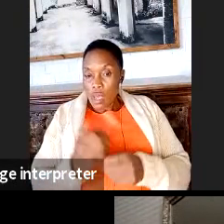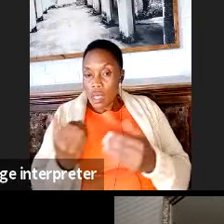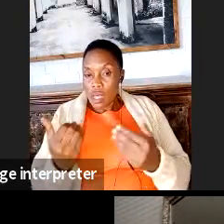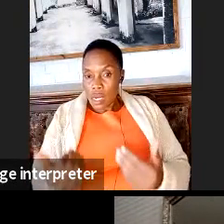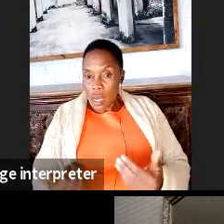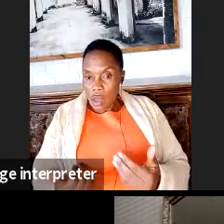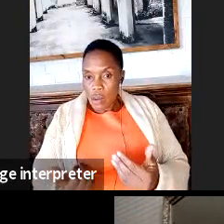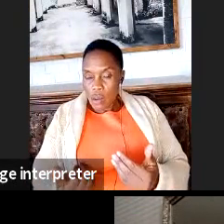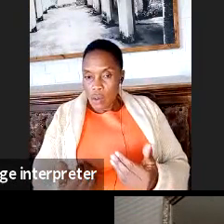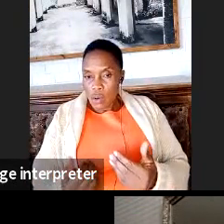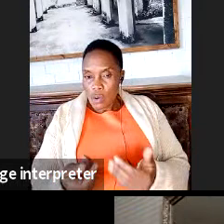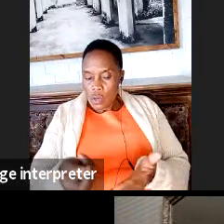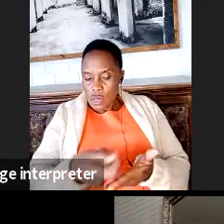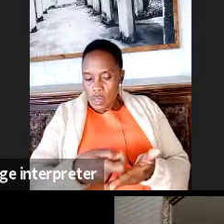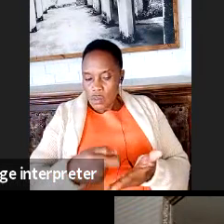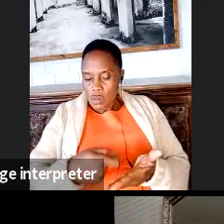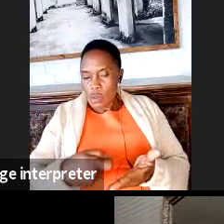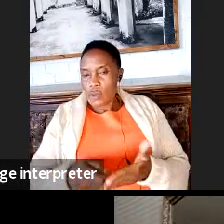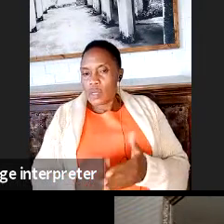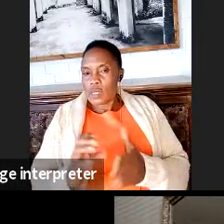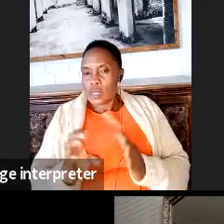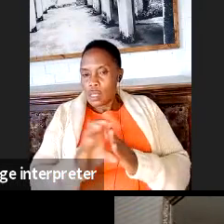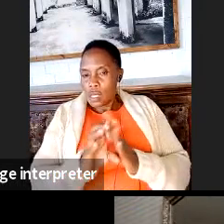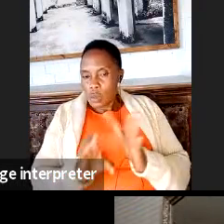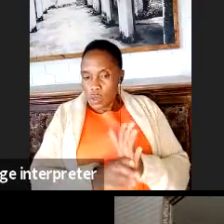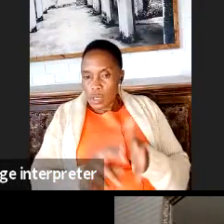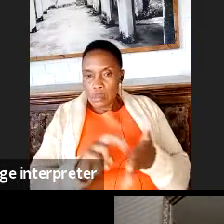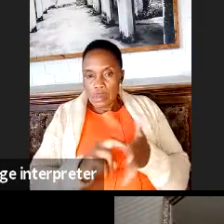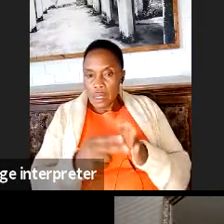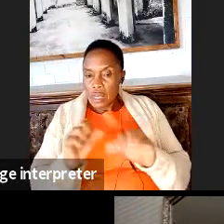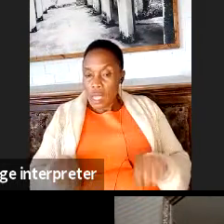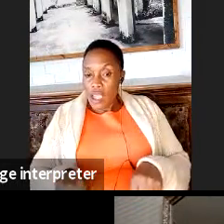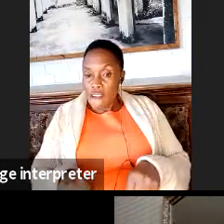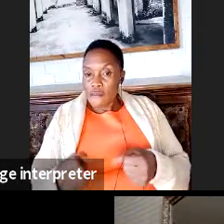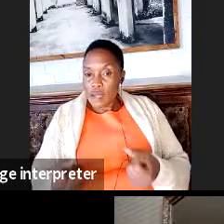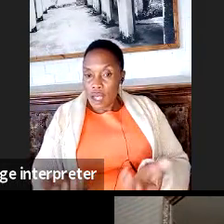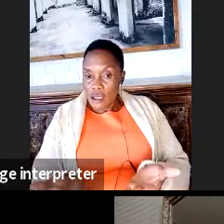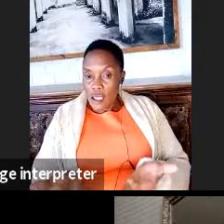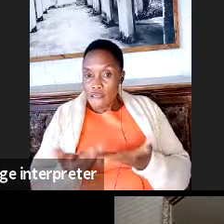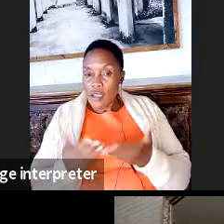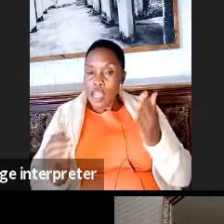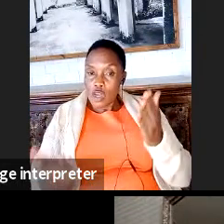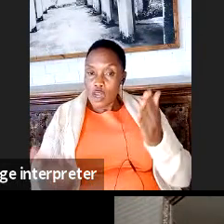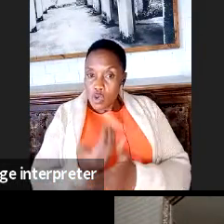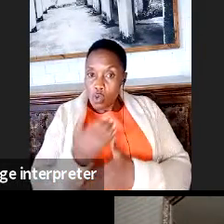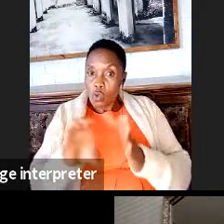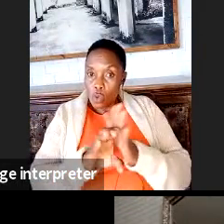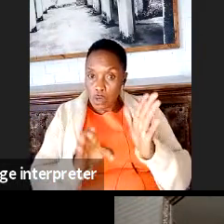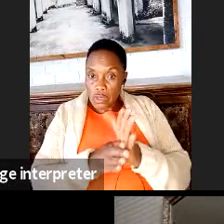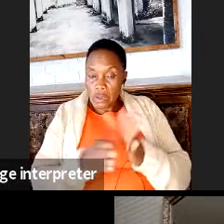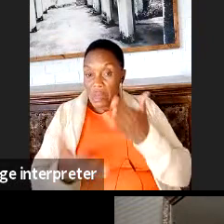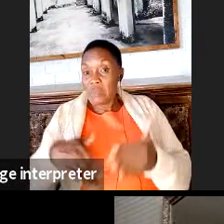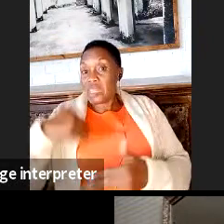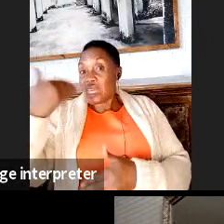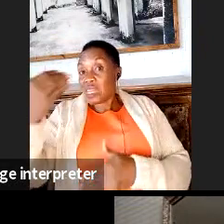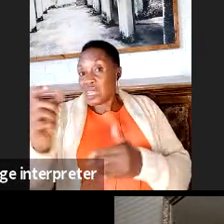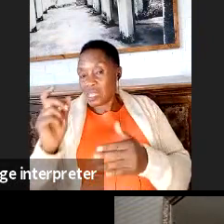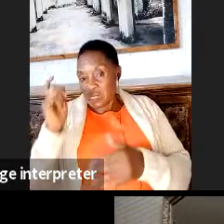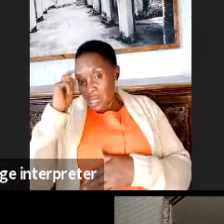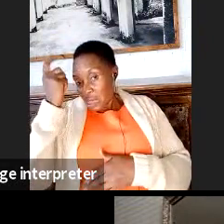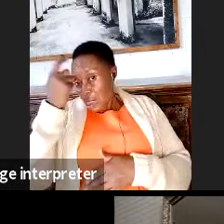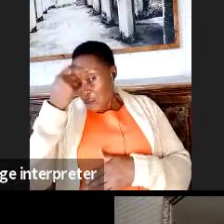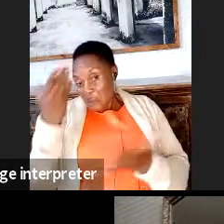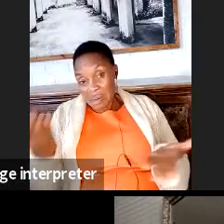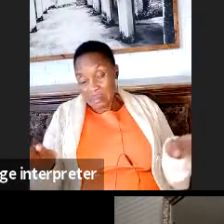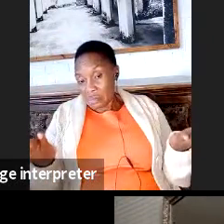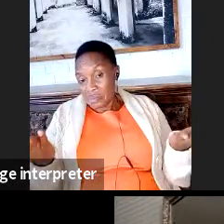draft constitution failed, meaning we're not going to have a new constitution under this government. Maybe the next government, I don't know if they're going to be re-elected,